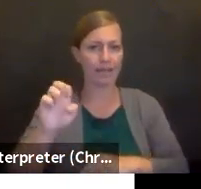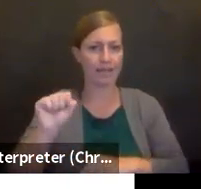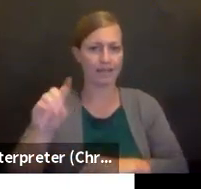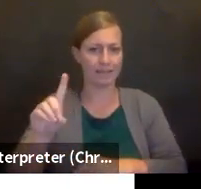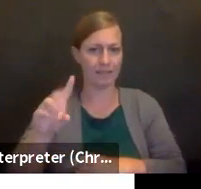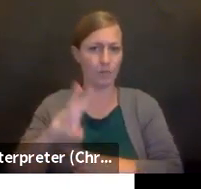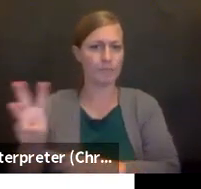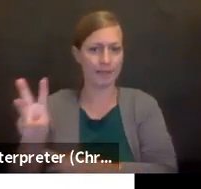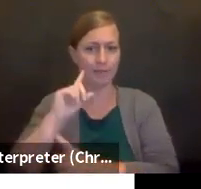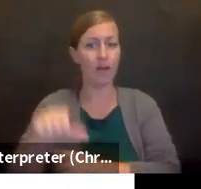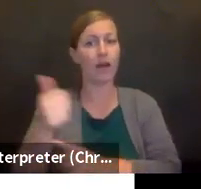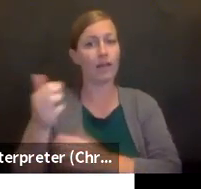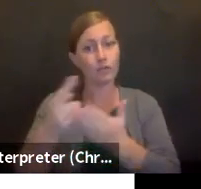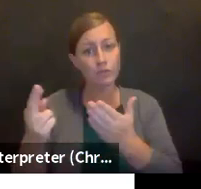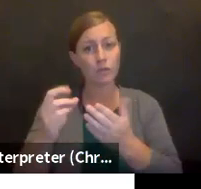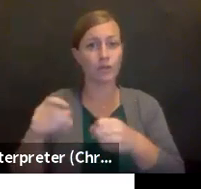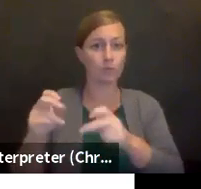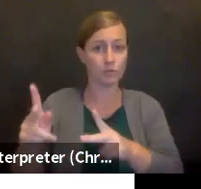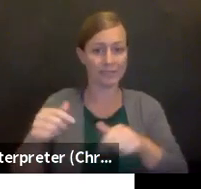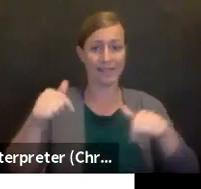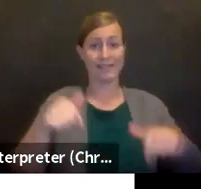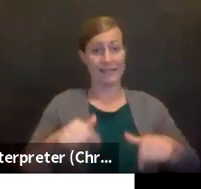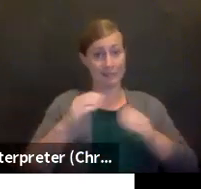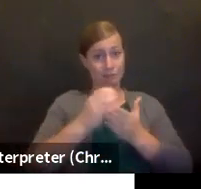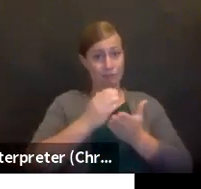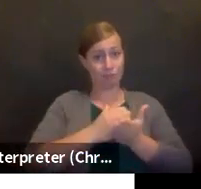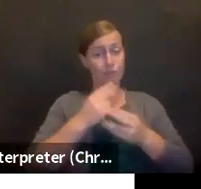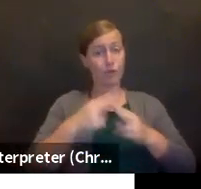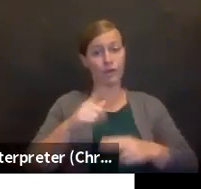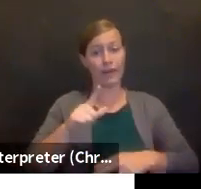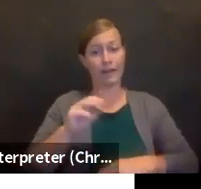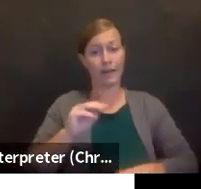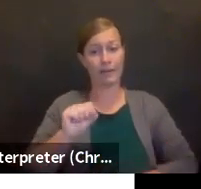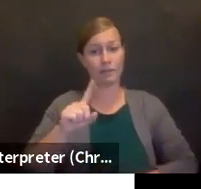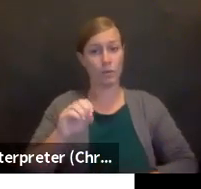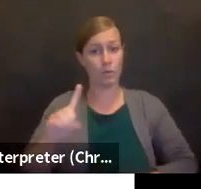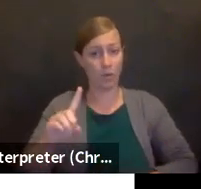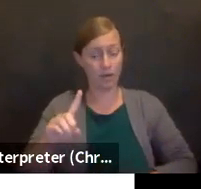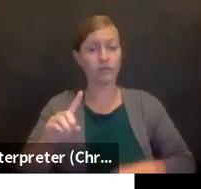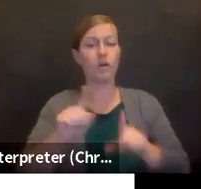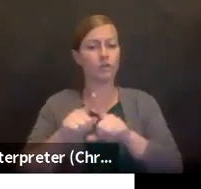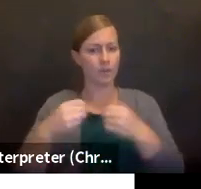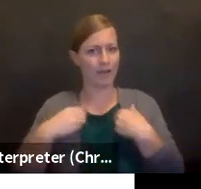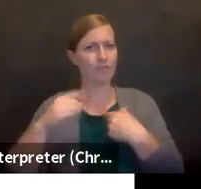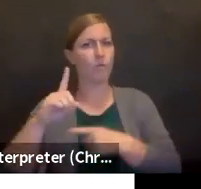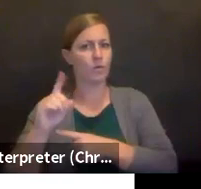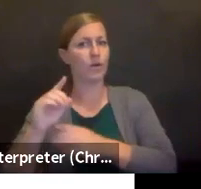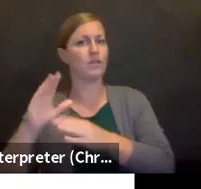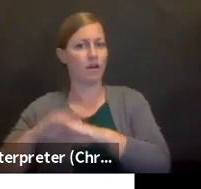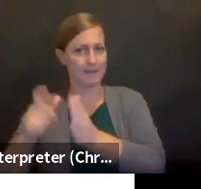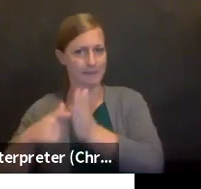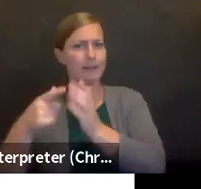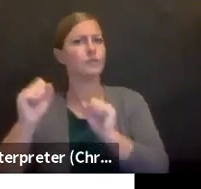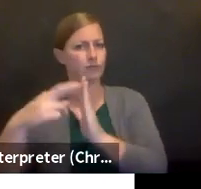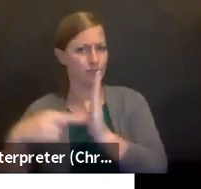and opportunities. This was LMS 101. We have LMS 101 on demand available for registration now. And